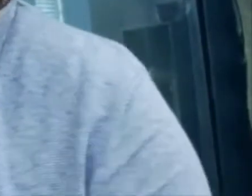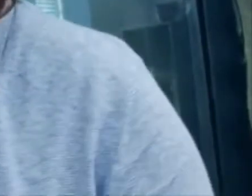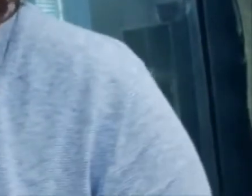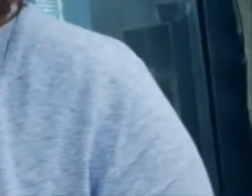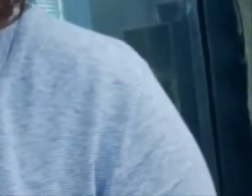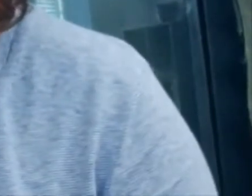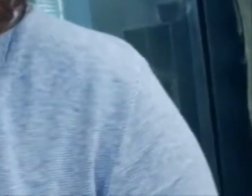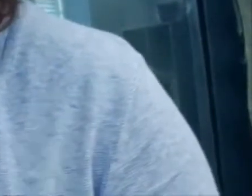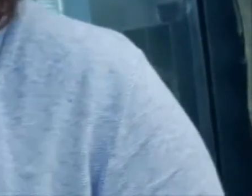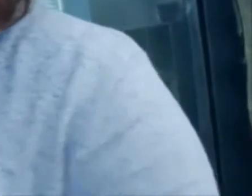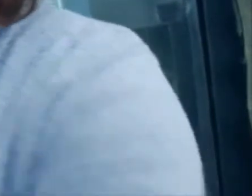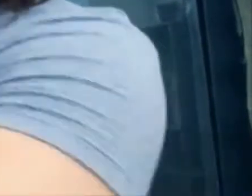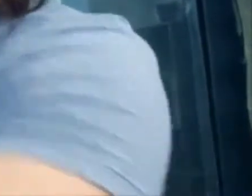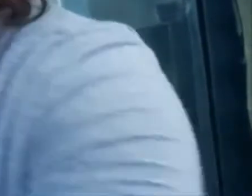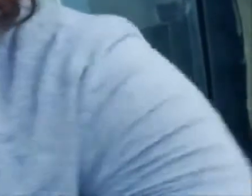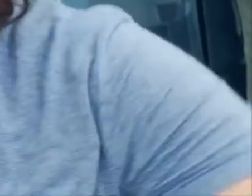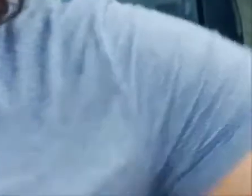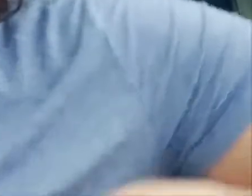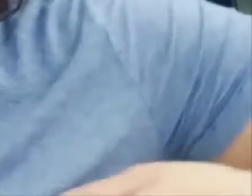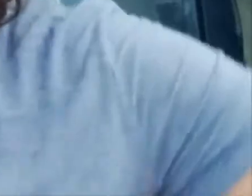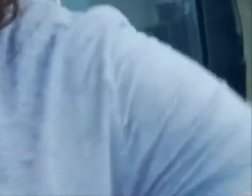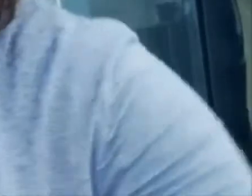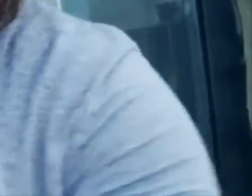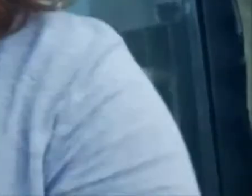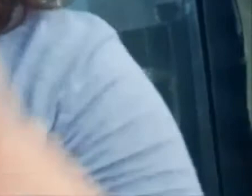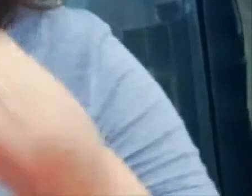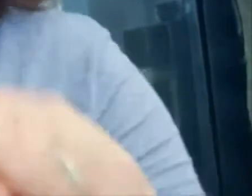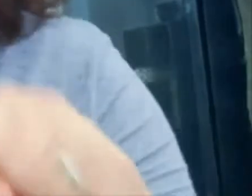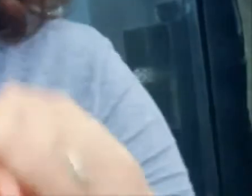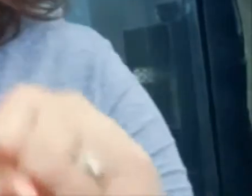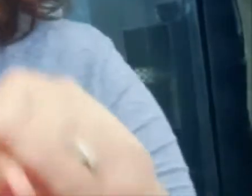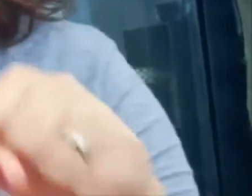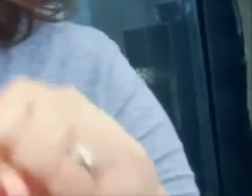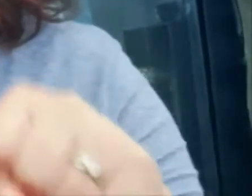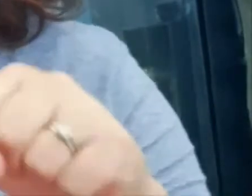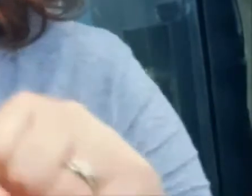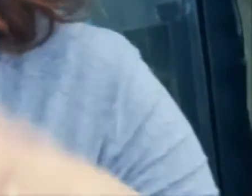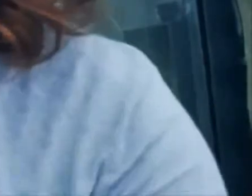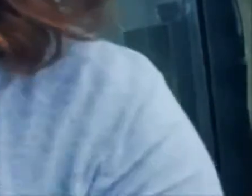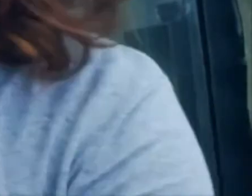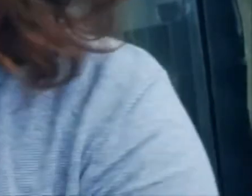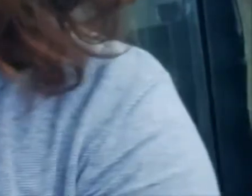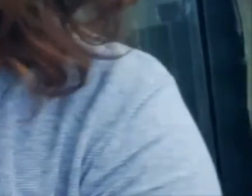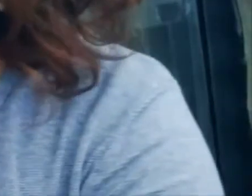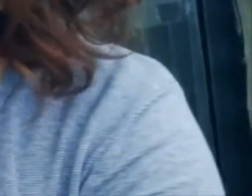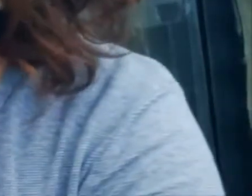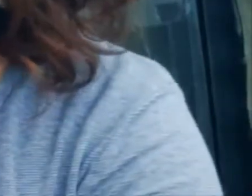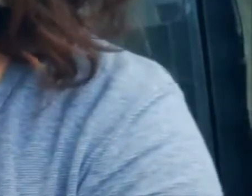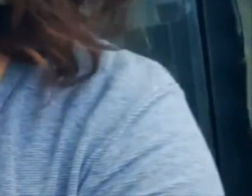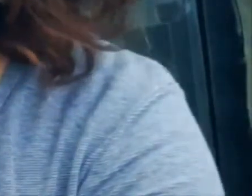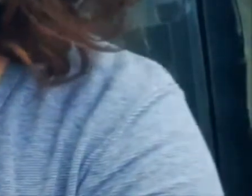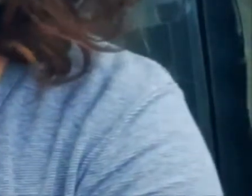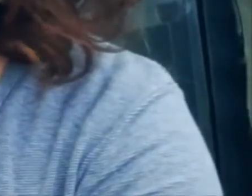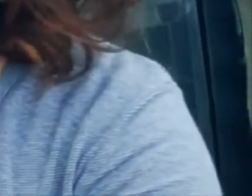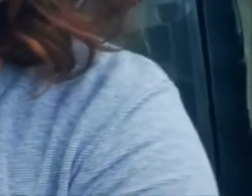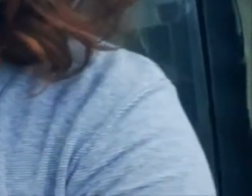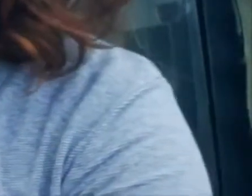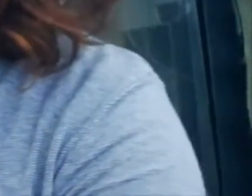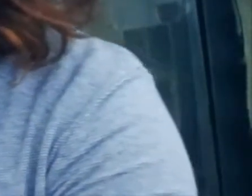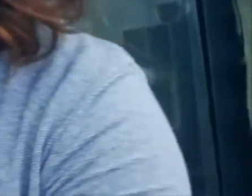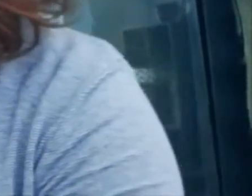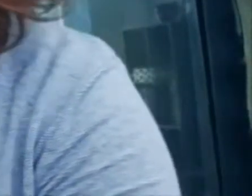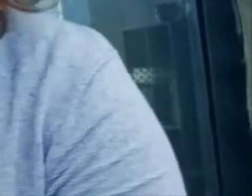And that's it. That's how you make cereal. Make sure to take some sips of water while you're doing